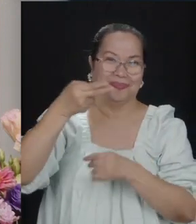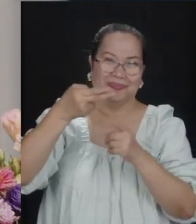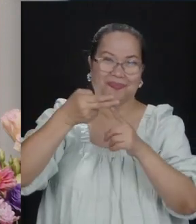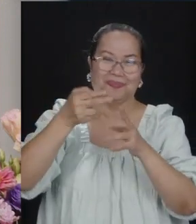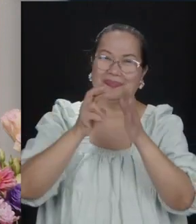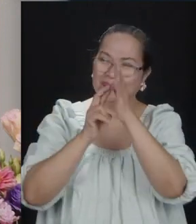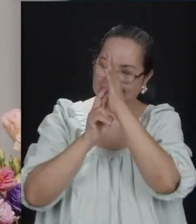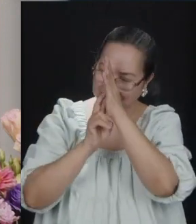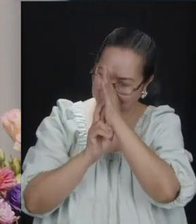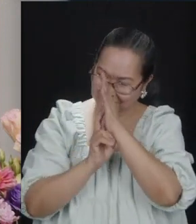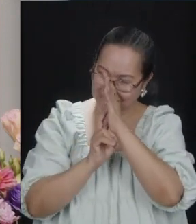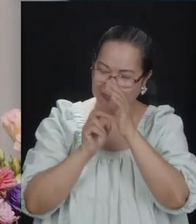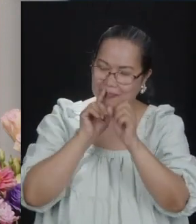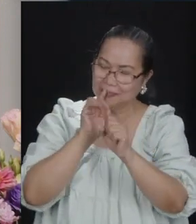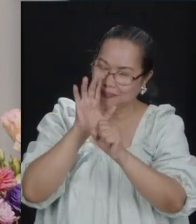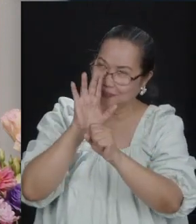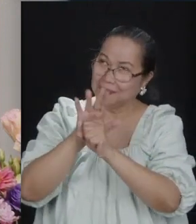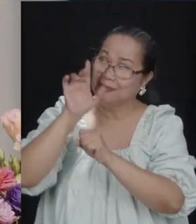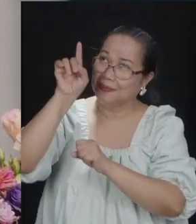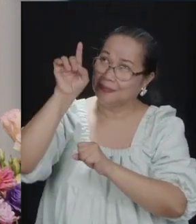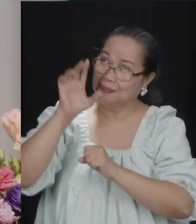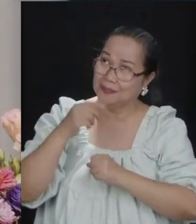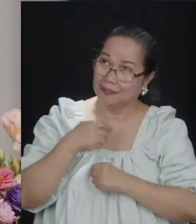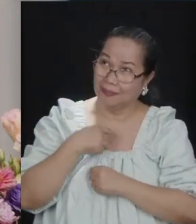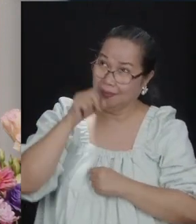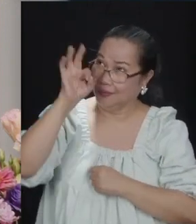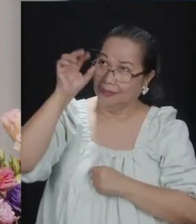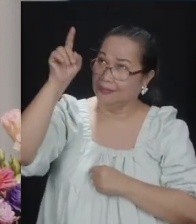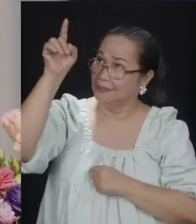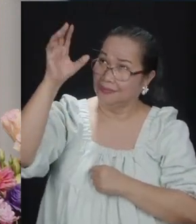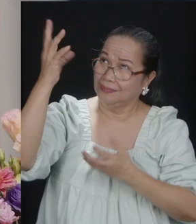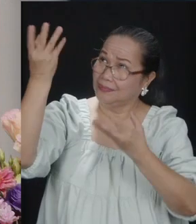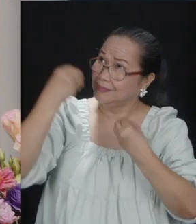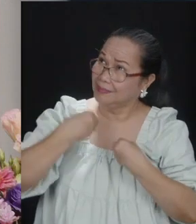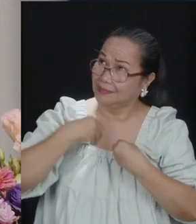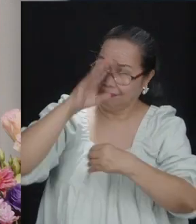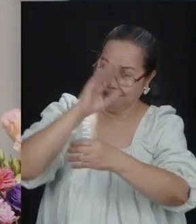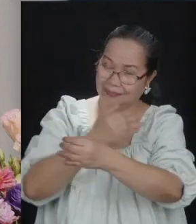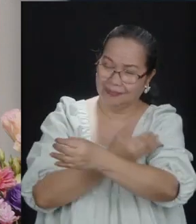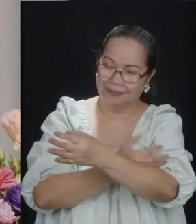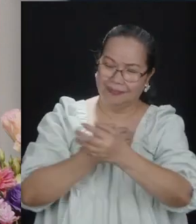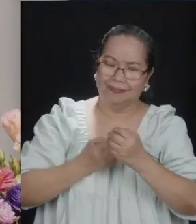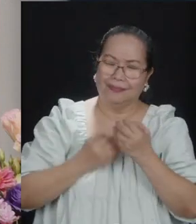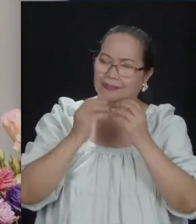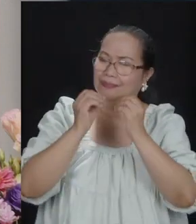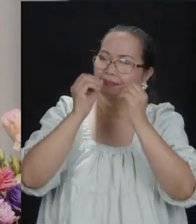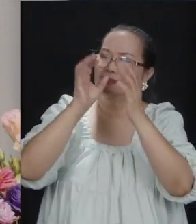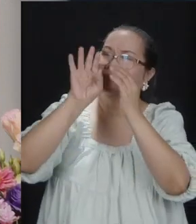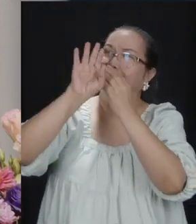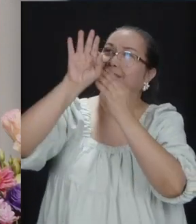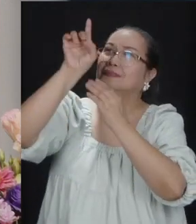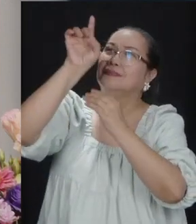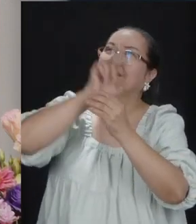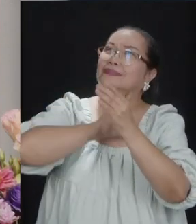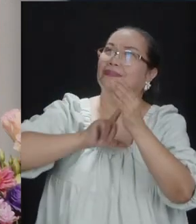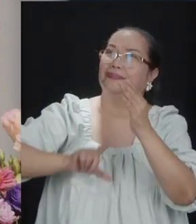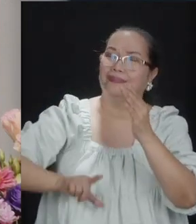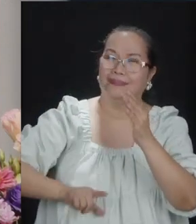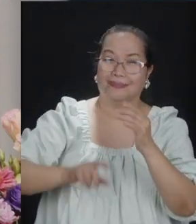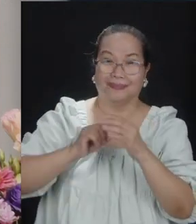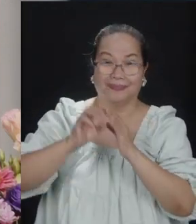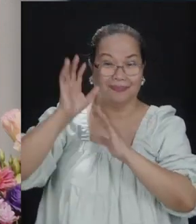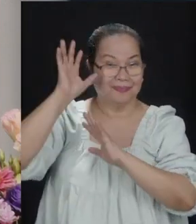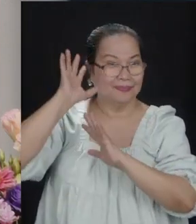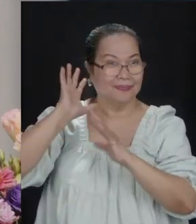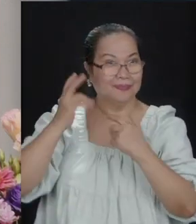so she made a vow before God that if God would give her a son, she will offer him back to the Lord. Now, in those days,